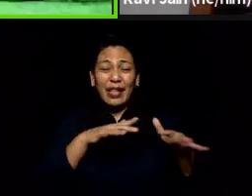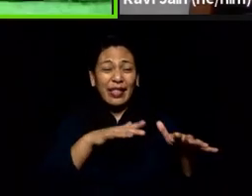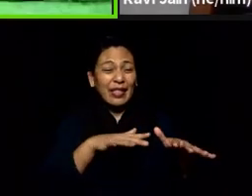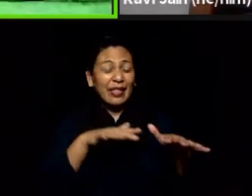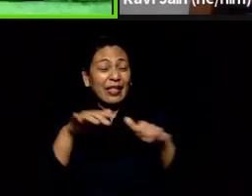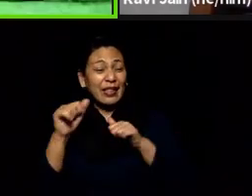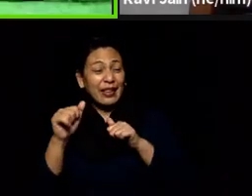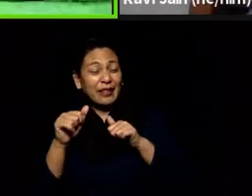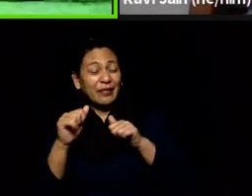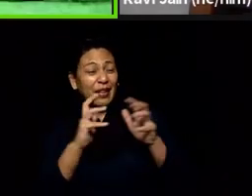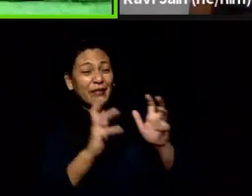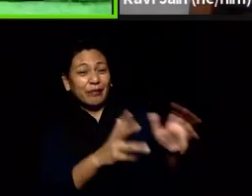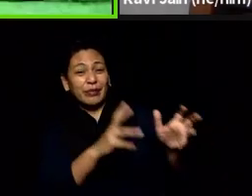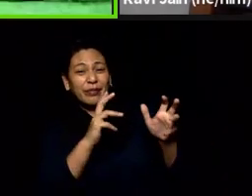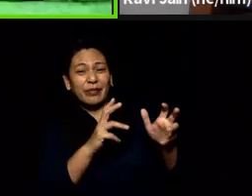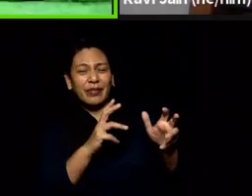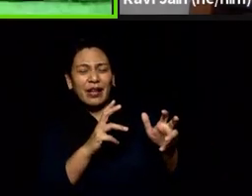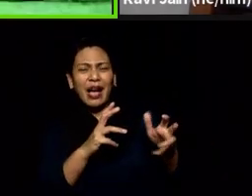walk away.